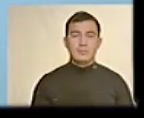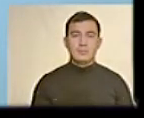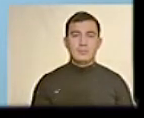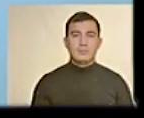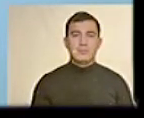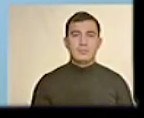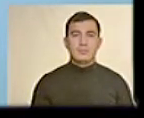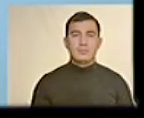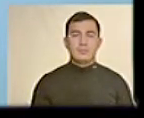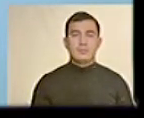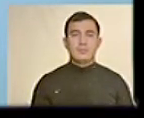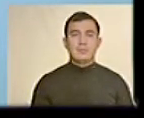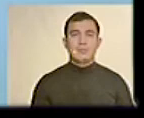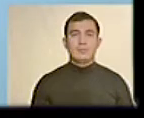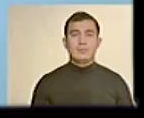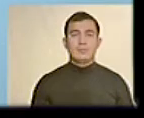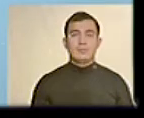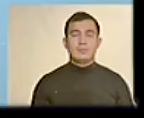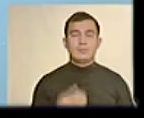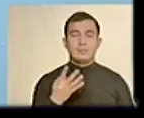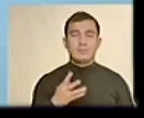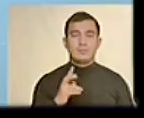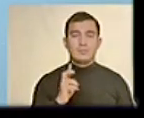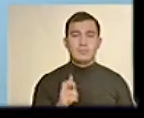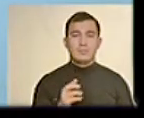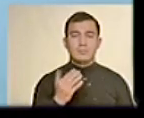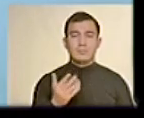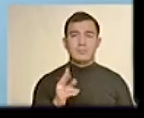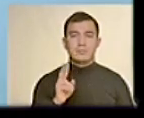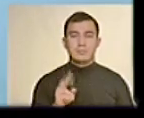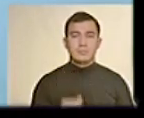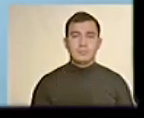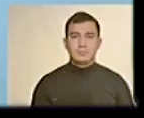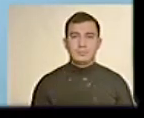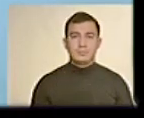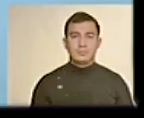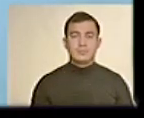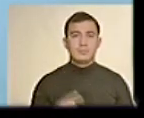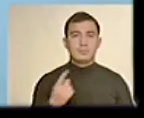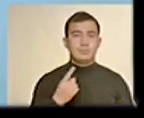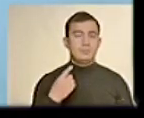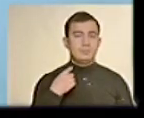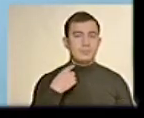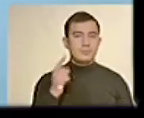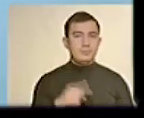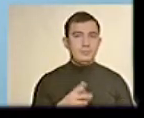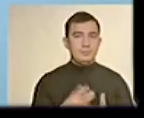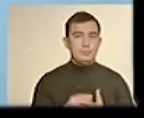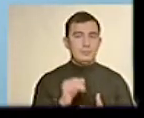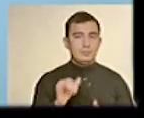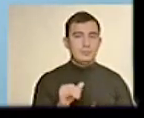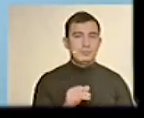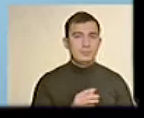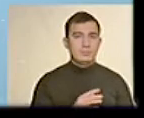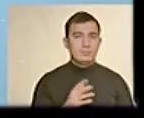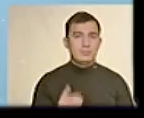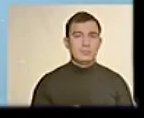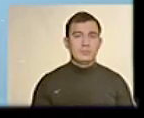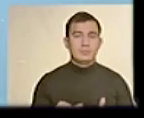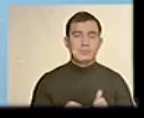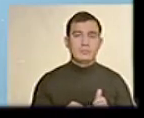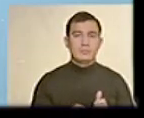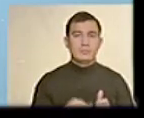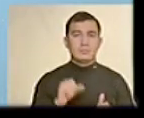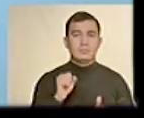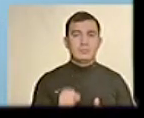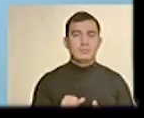qarating. 6 a minus 4 b kvadrat. E'tibor bering, birinchi sonimizni o'rnida 6 a'ning